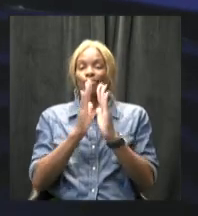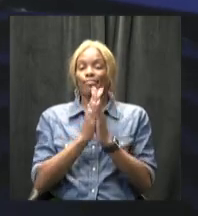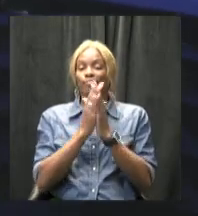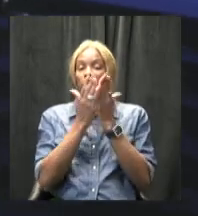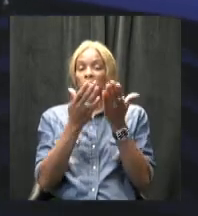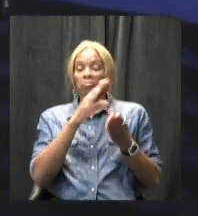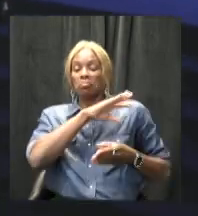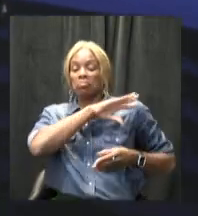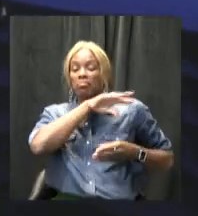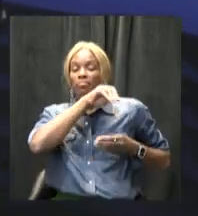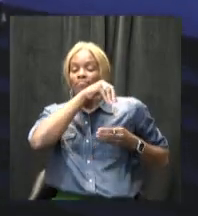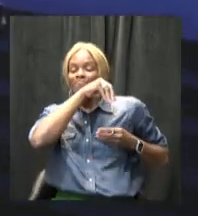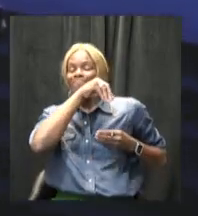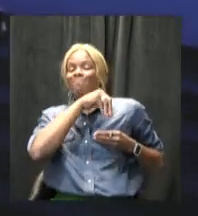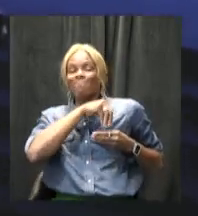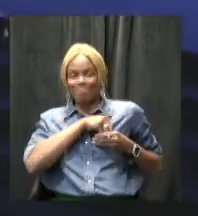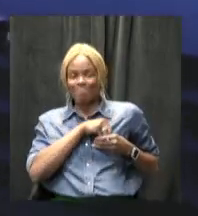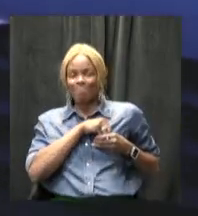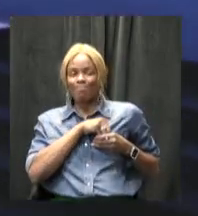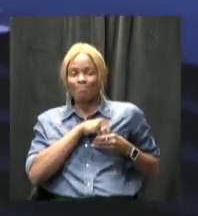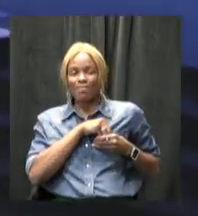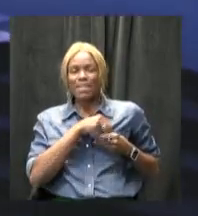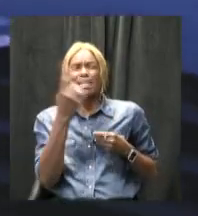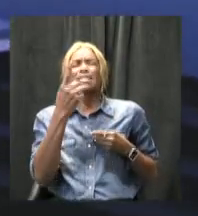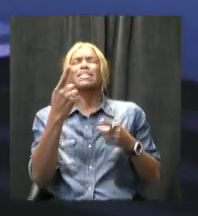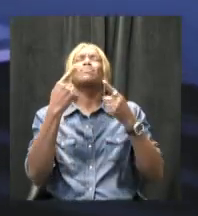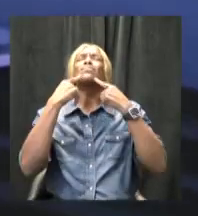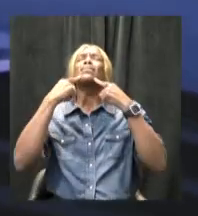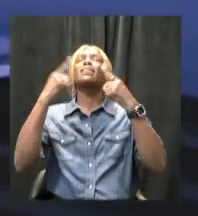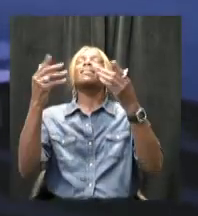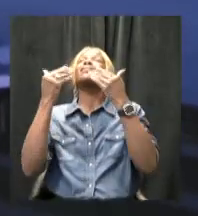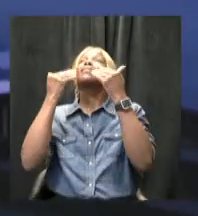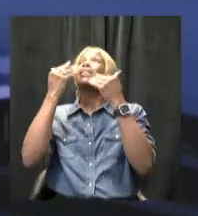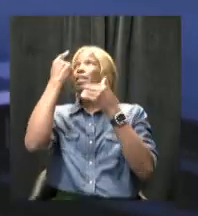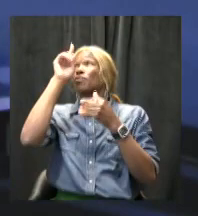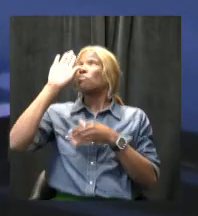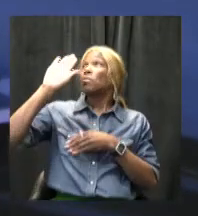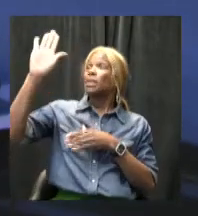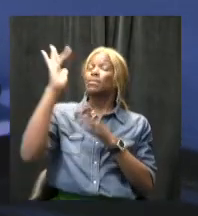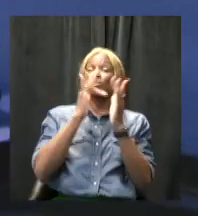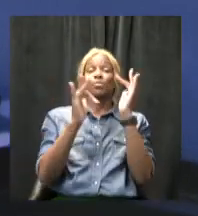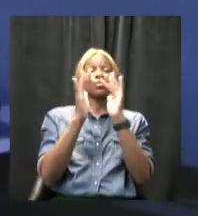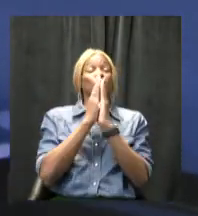your life. Somebody say, thank you for His Word.